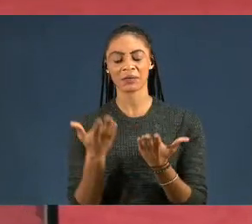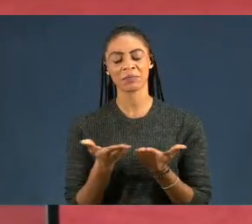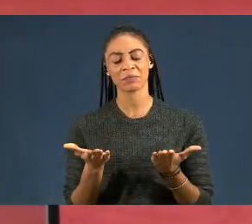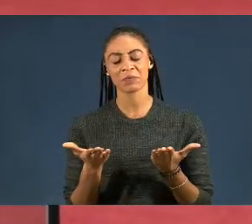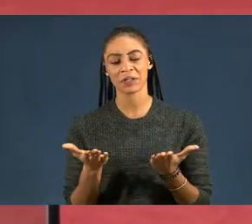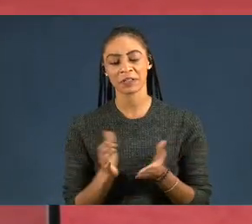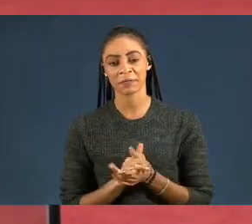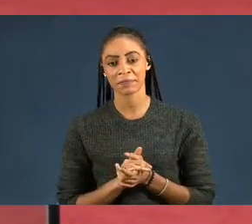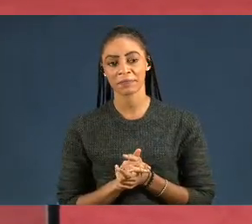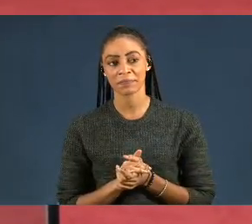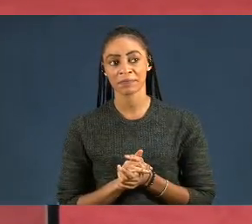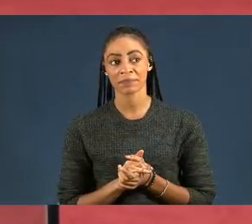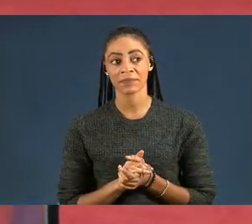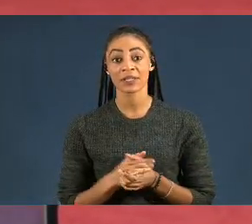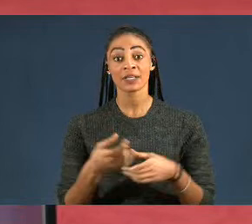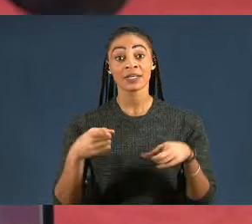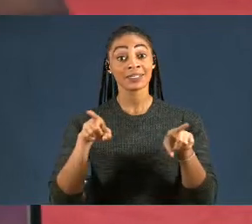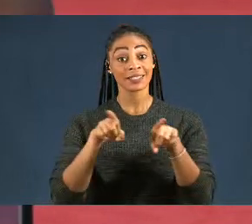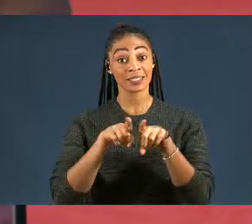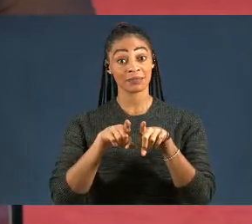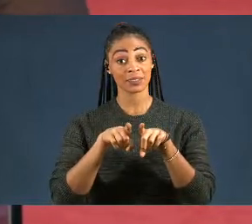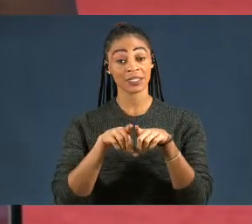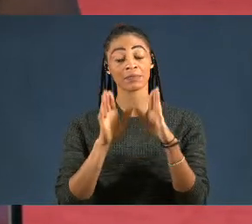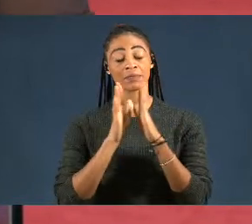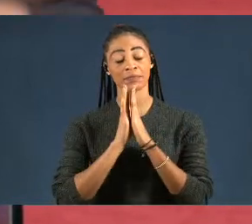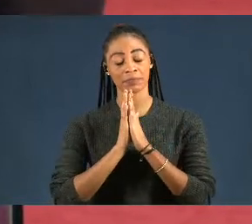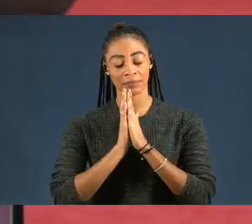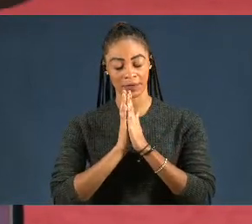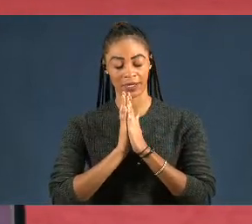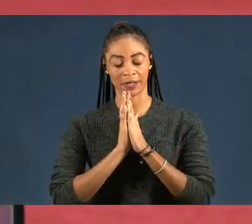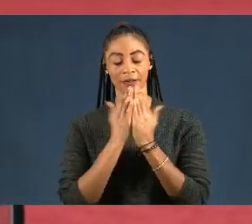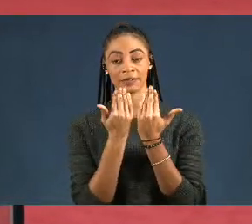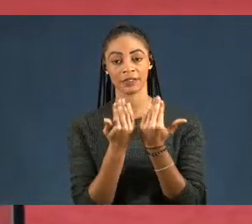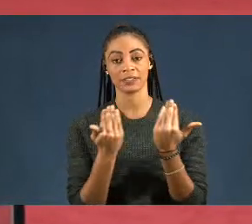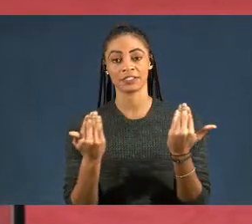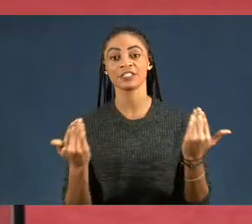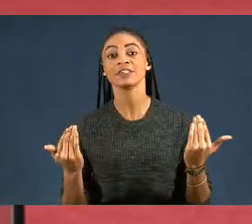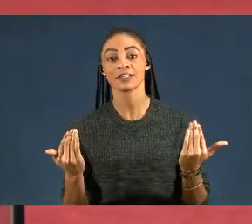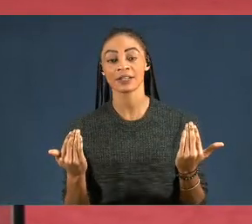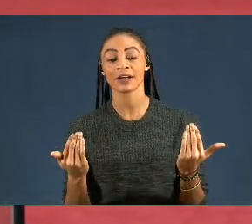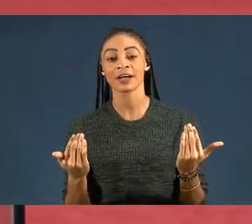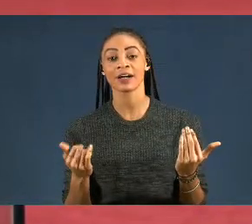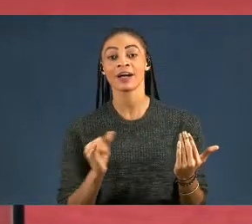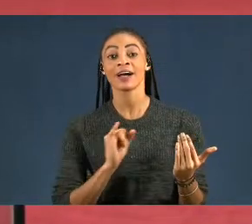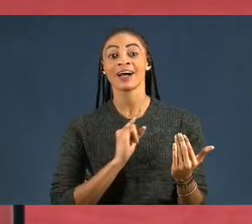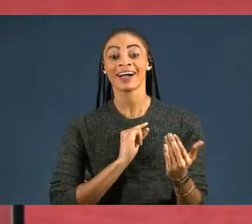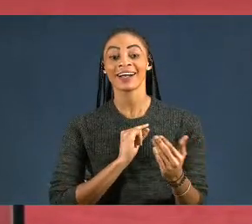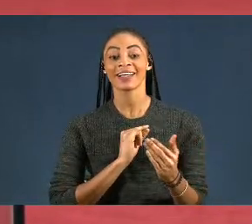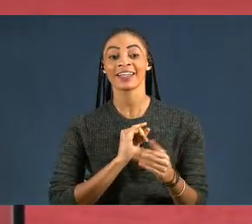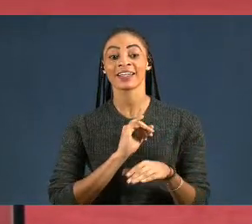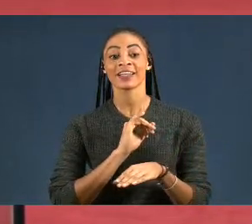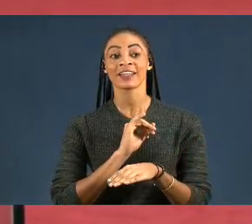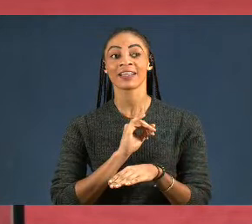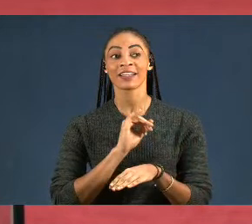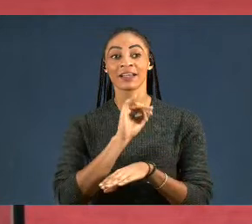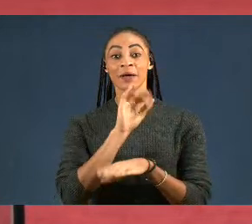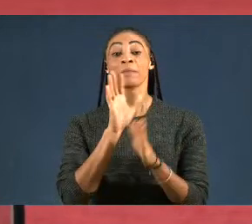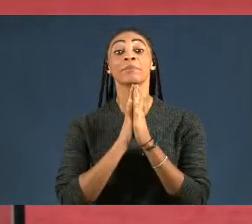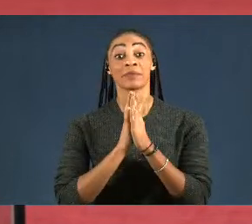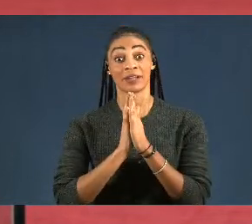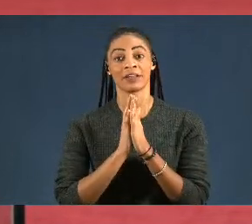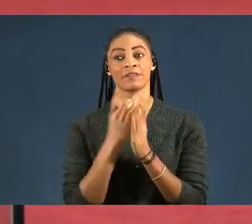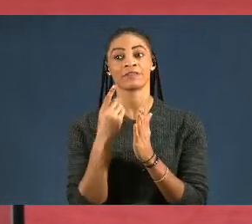praying. I also prayed for my children. I called them into existence before they